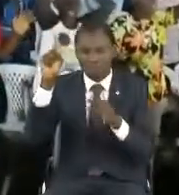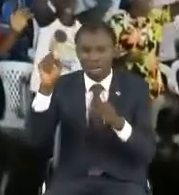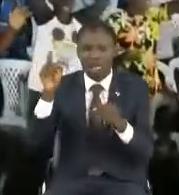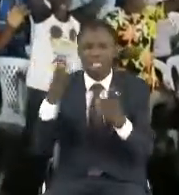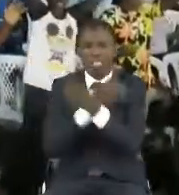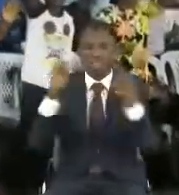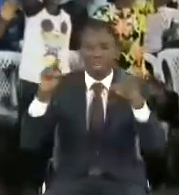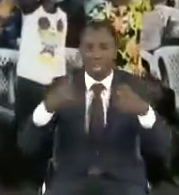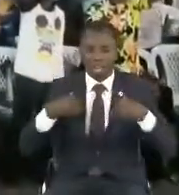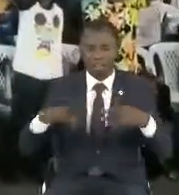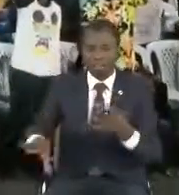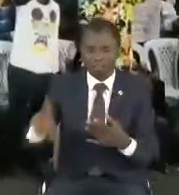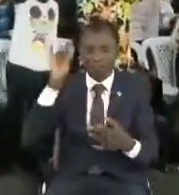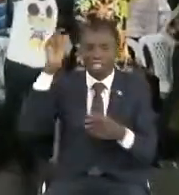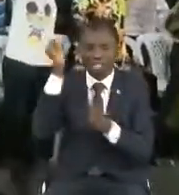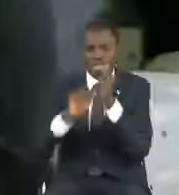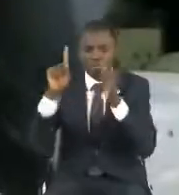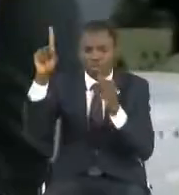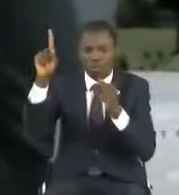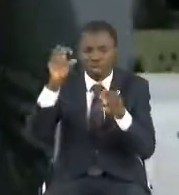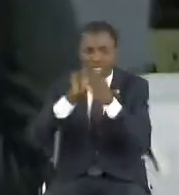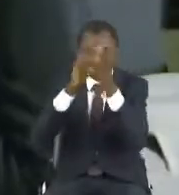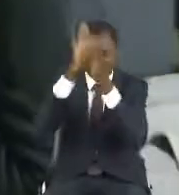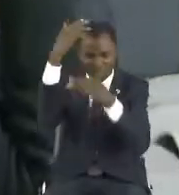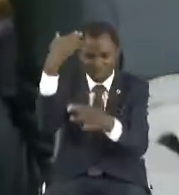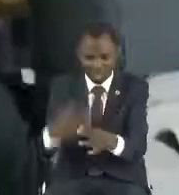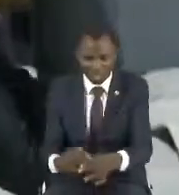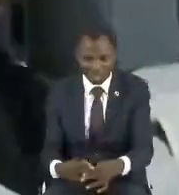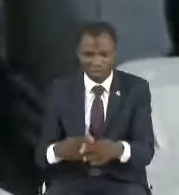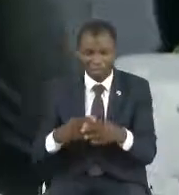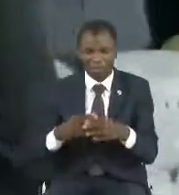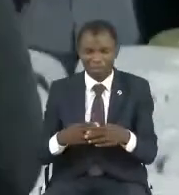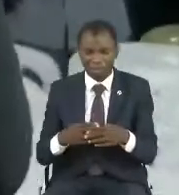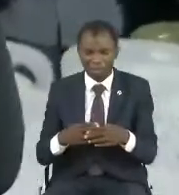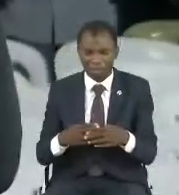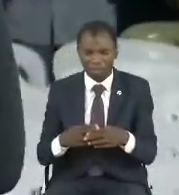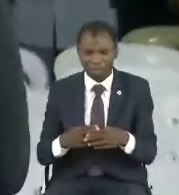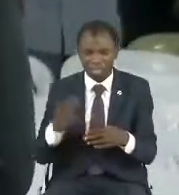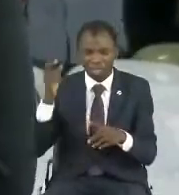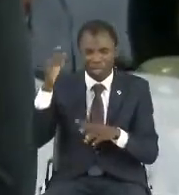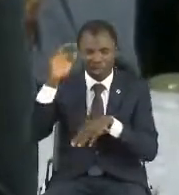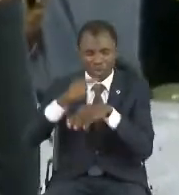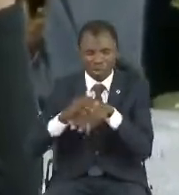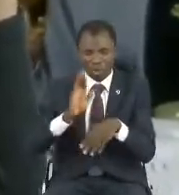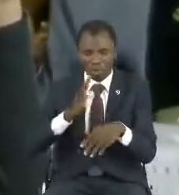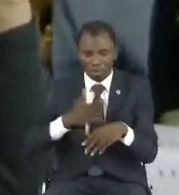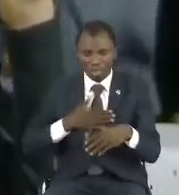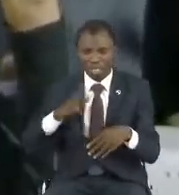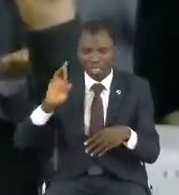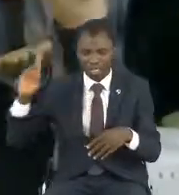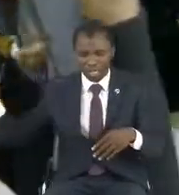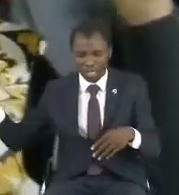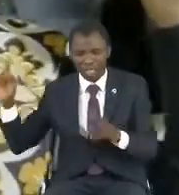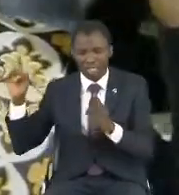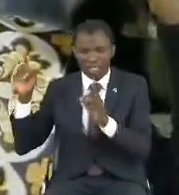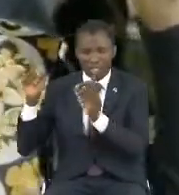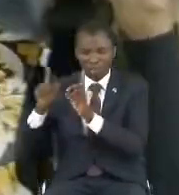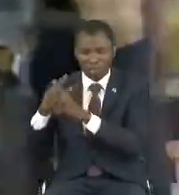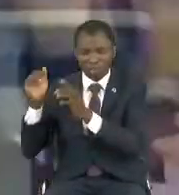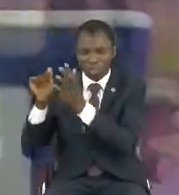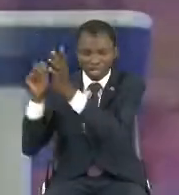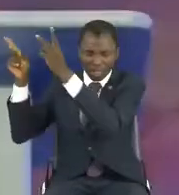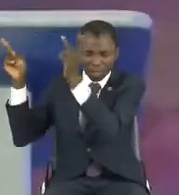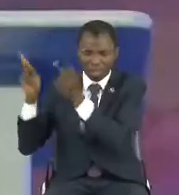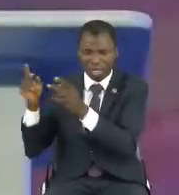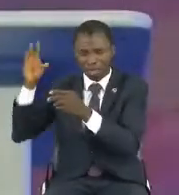Deliverance has located everyone. From my right to that corner there, to my front, to